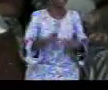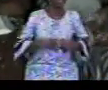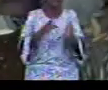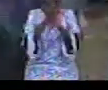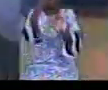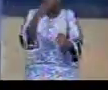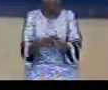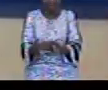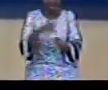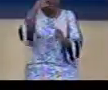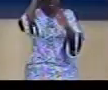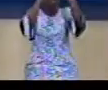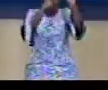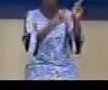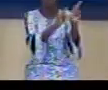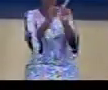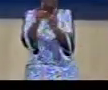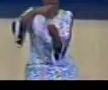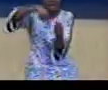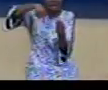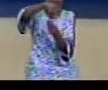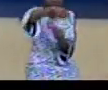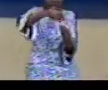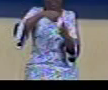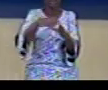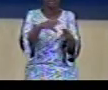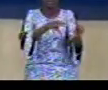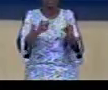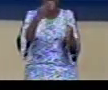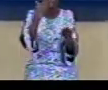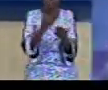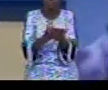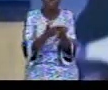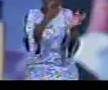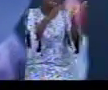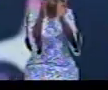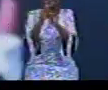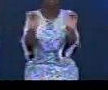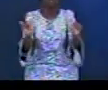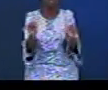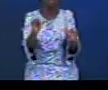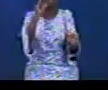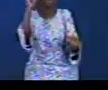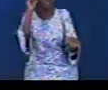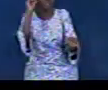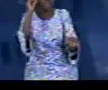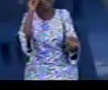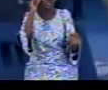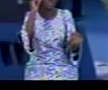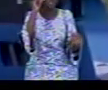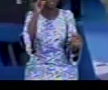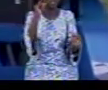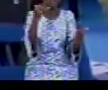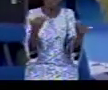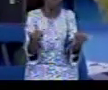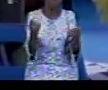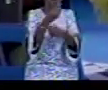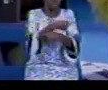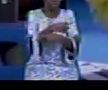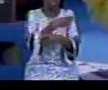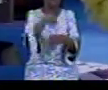went about doing good. Jesus Christ, the same yesterday, today, and